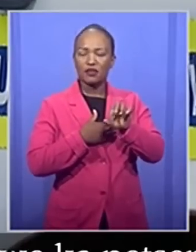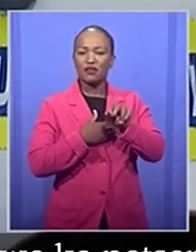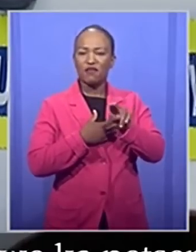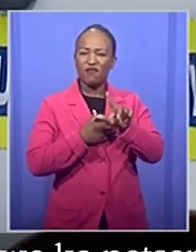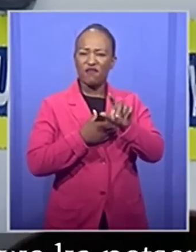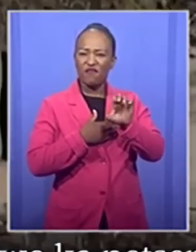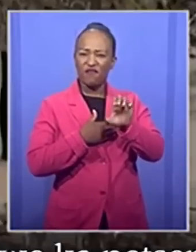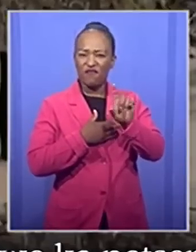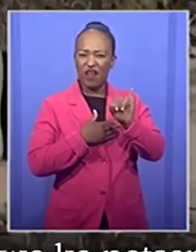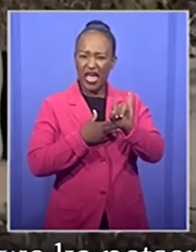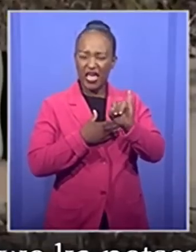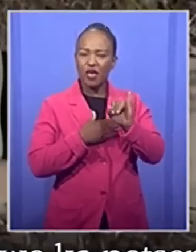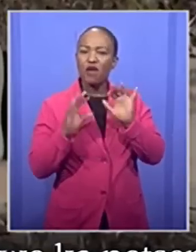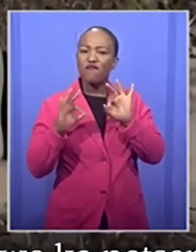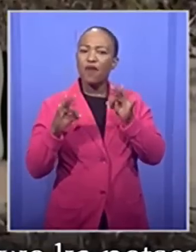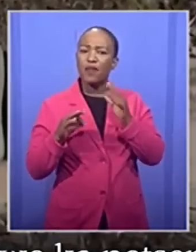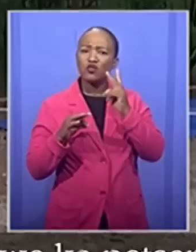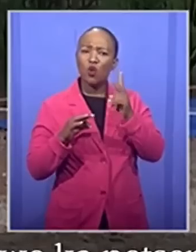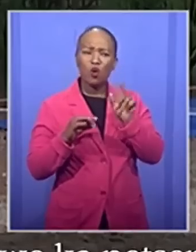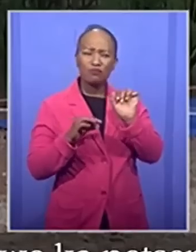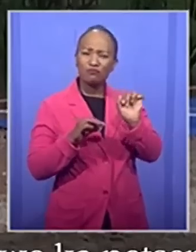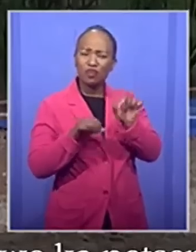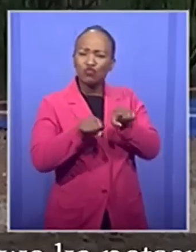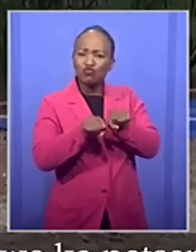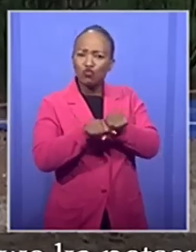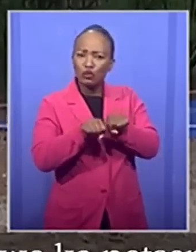his shoes floating in the water.